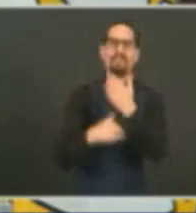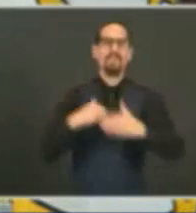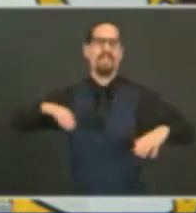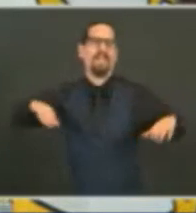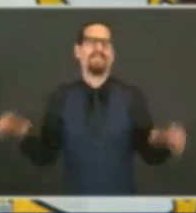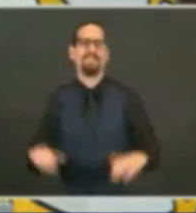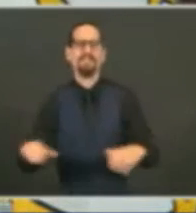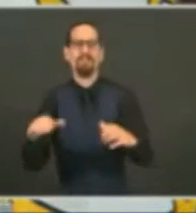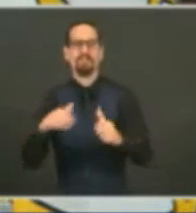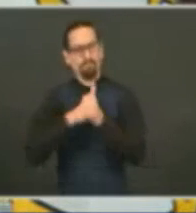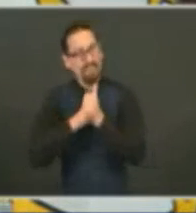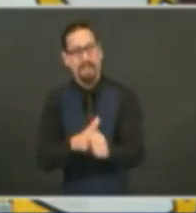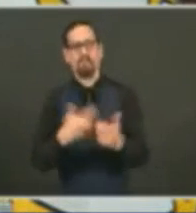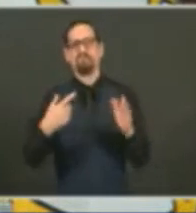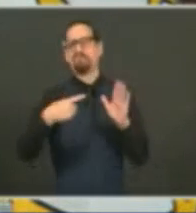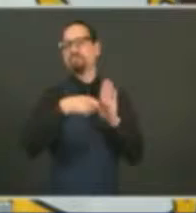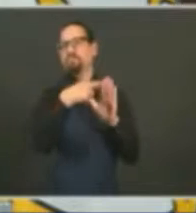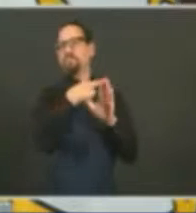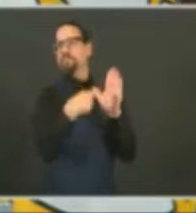save lives.